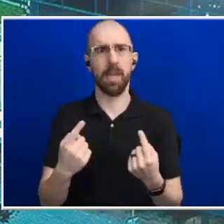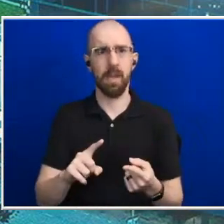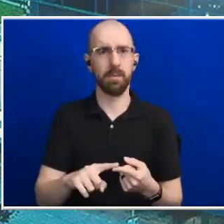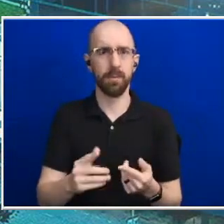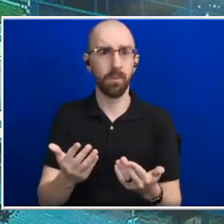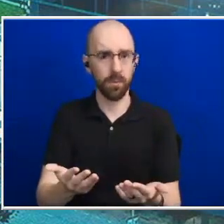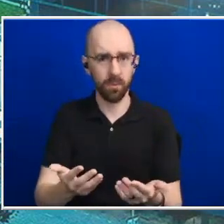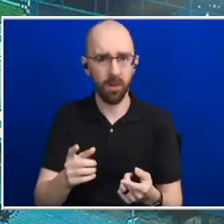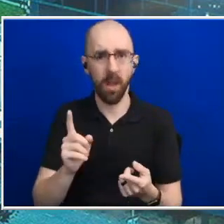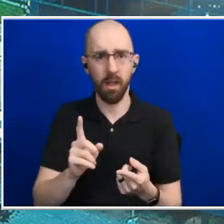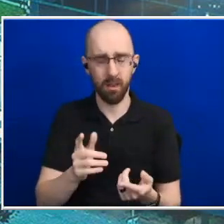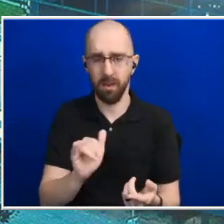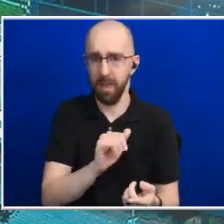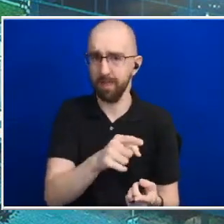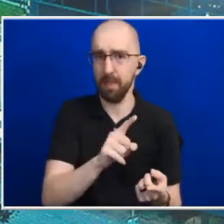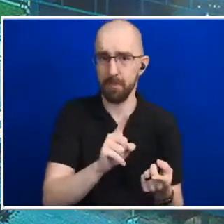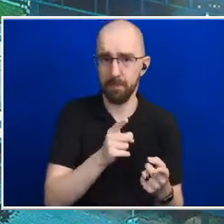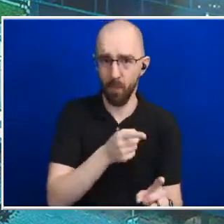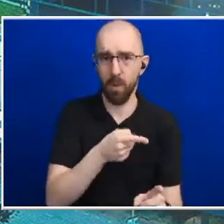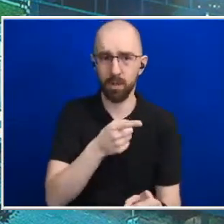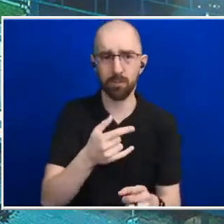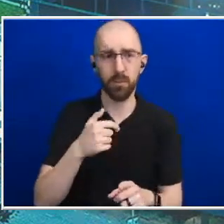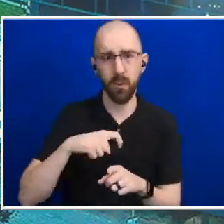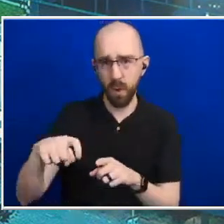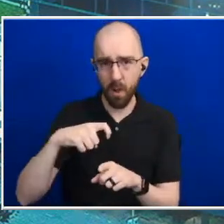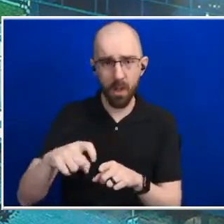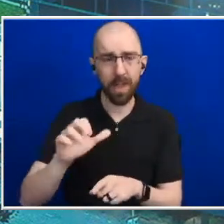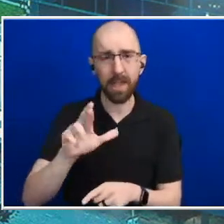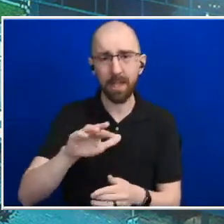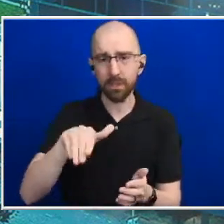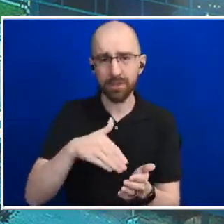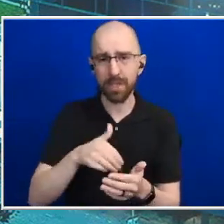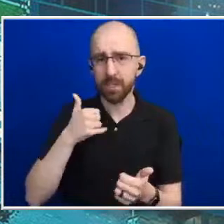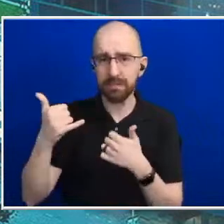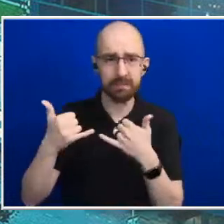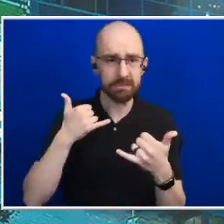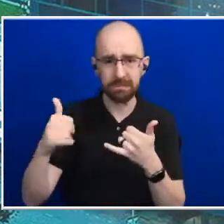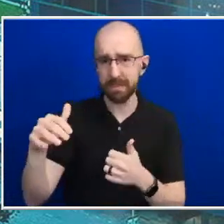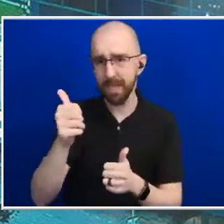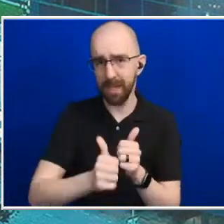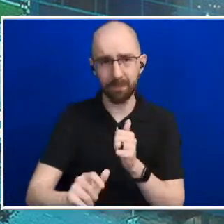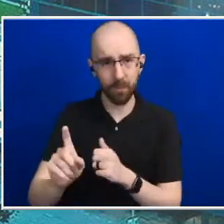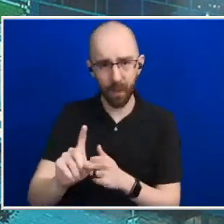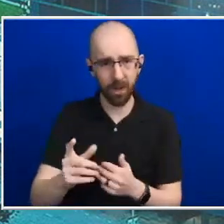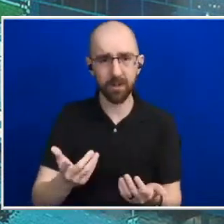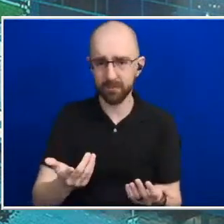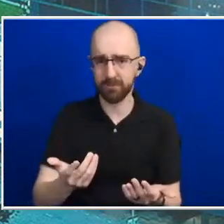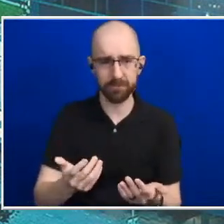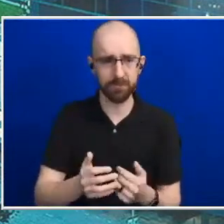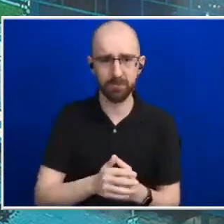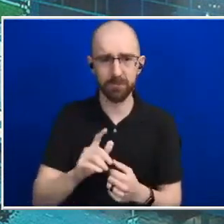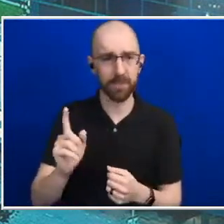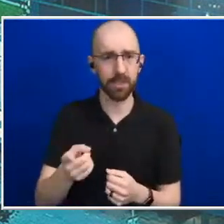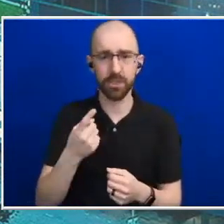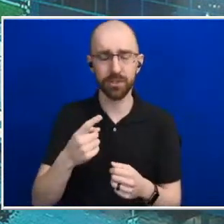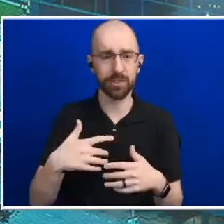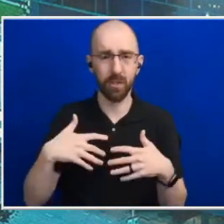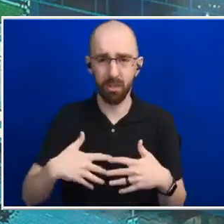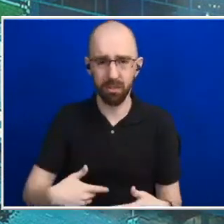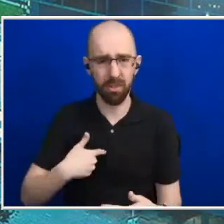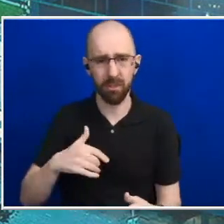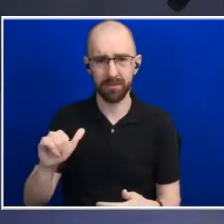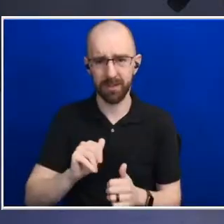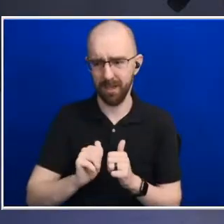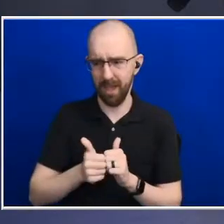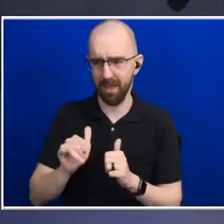point, she was making calls to cancer centers everywhere, and yeah, they were just in shambles, and I was just like, how does this even happen? Yeah,